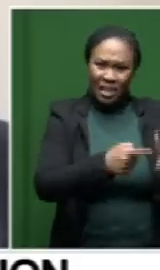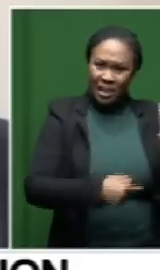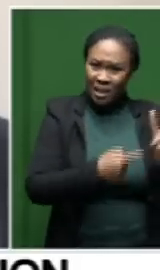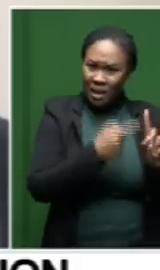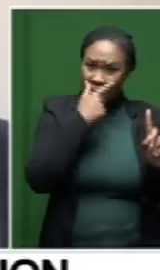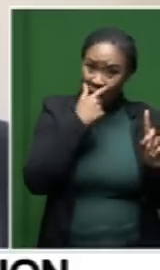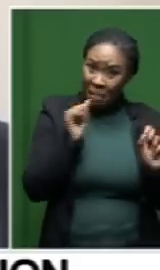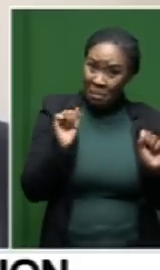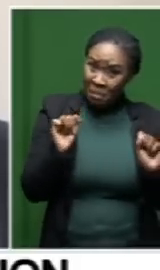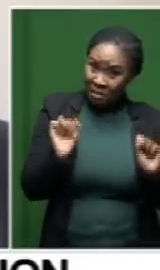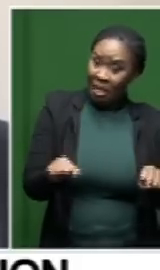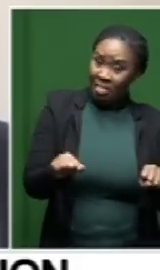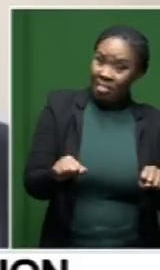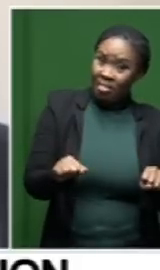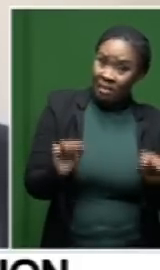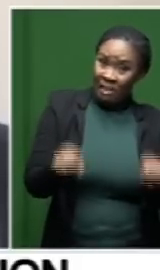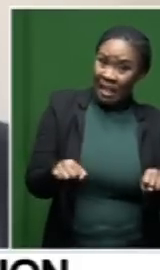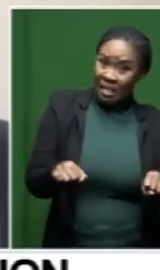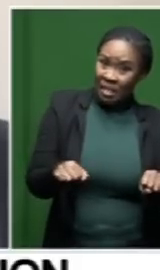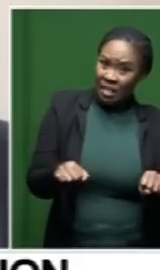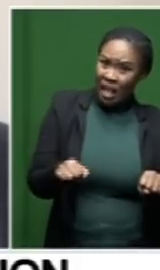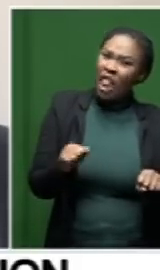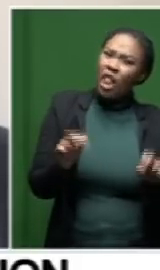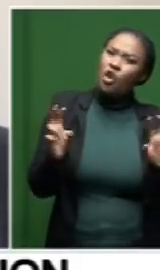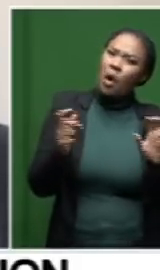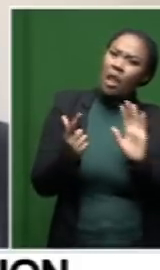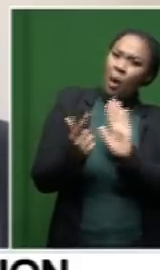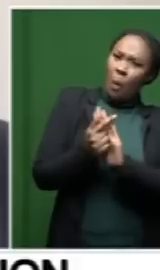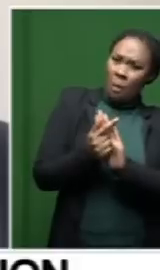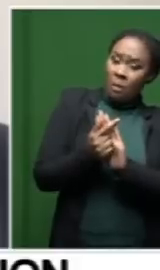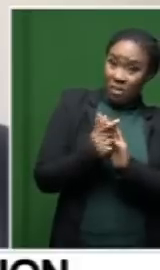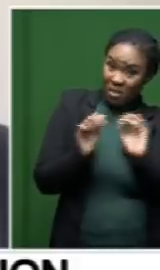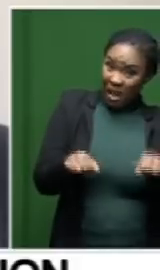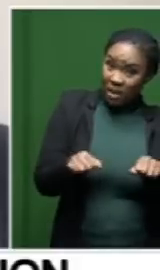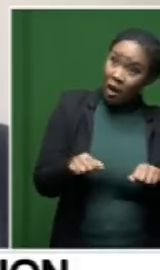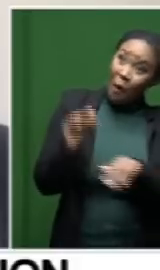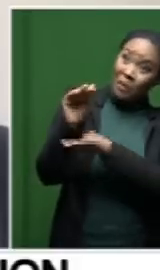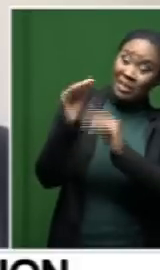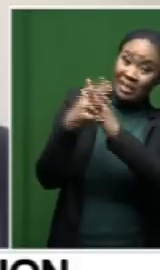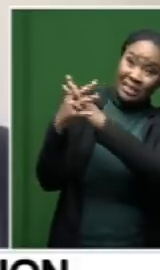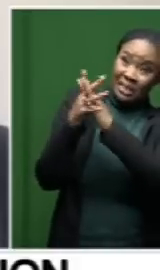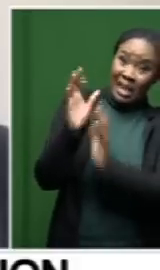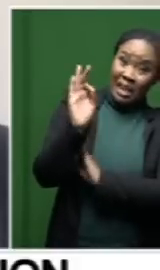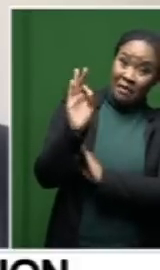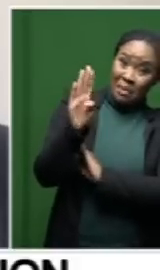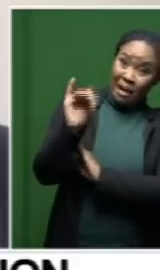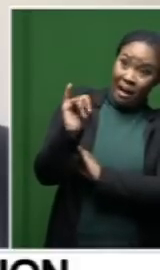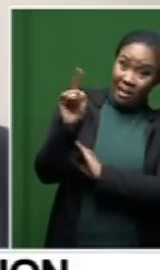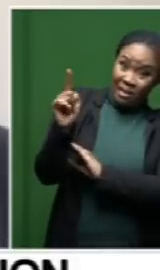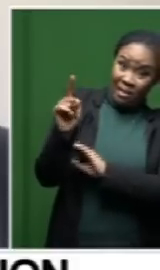Is this possible? I mean, when we look at something like this from the legal perspective, them doing that, can it actually